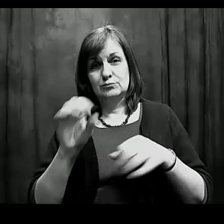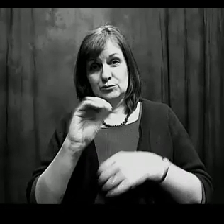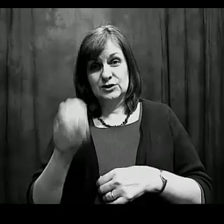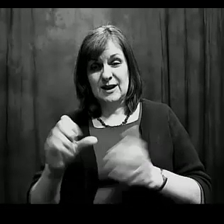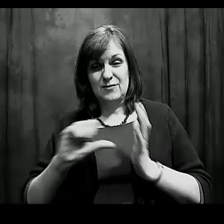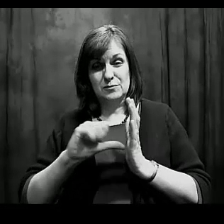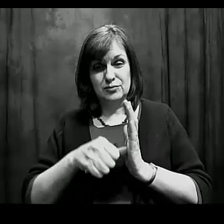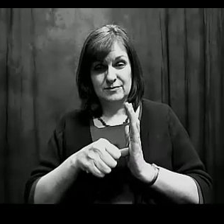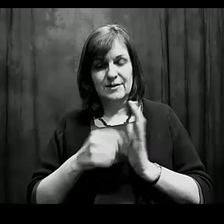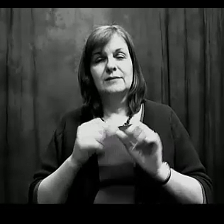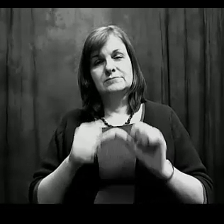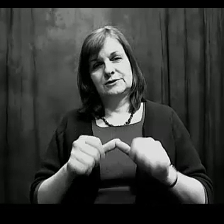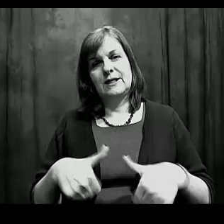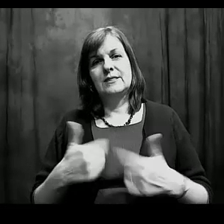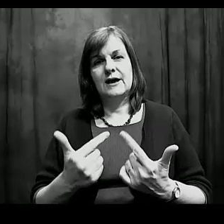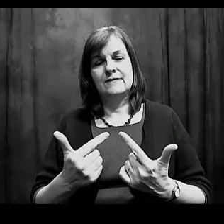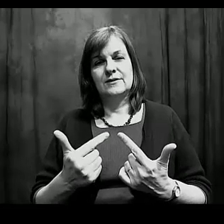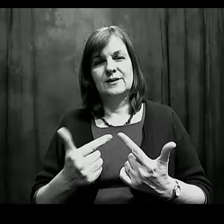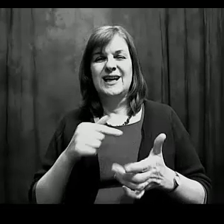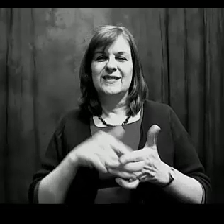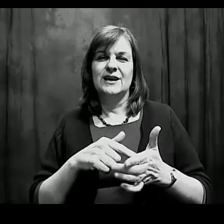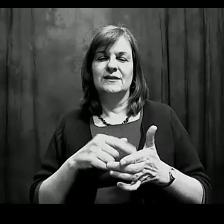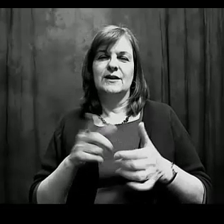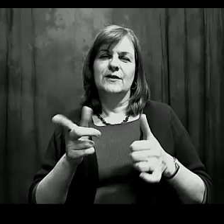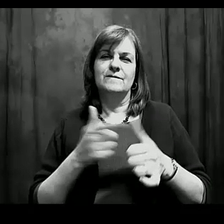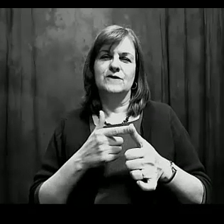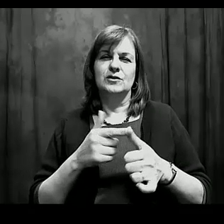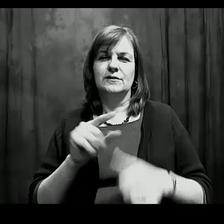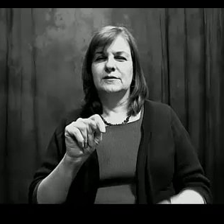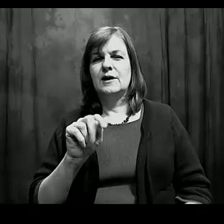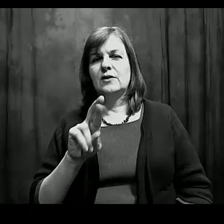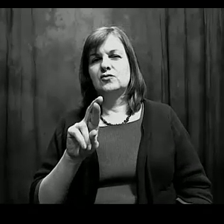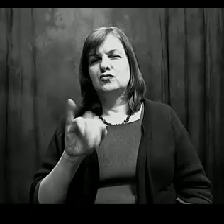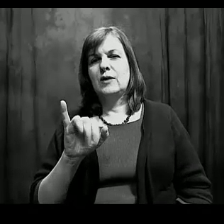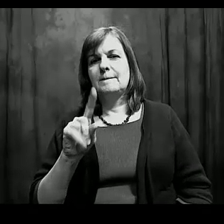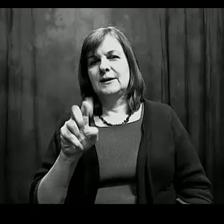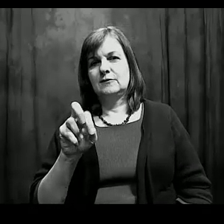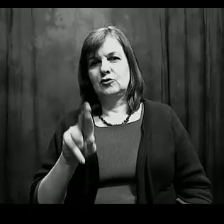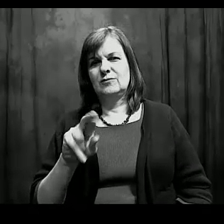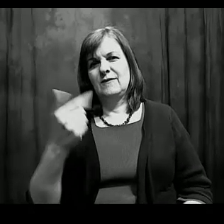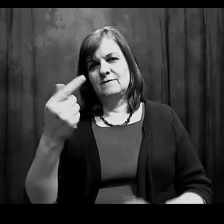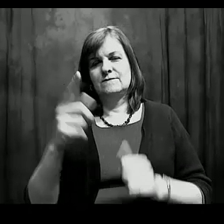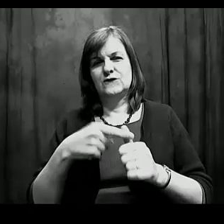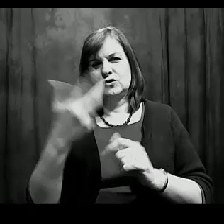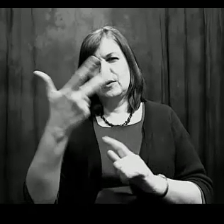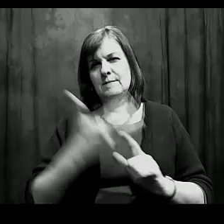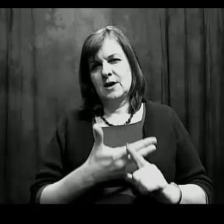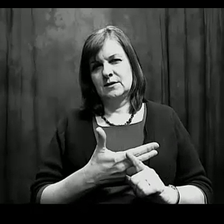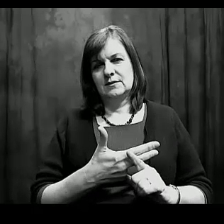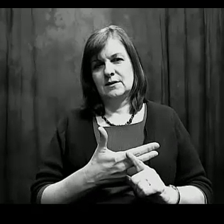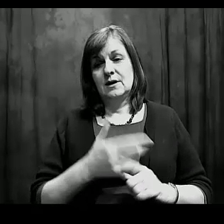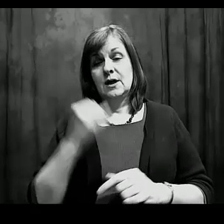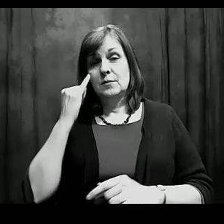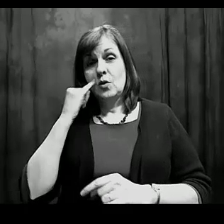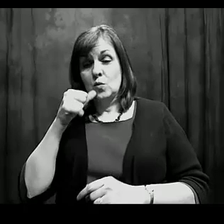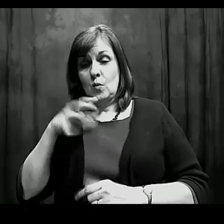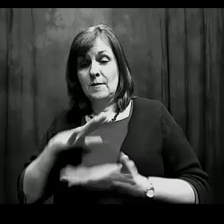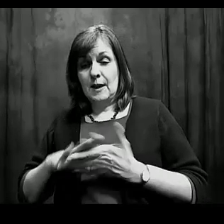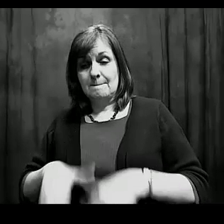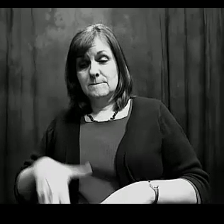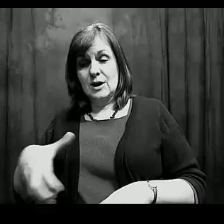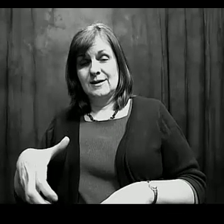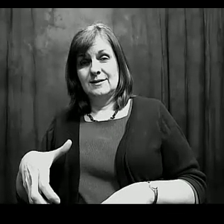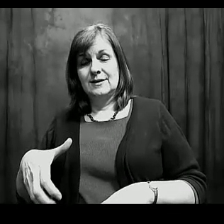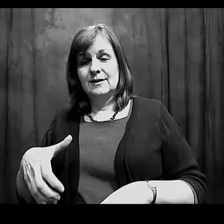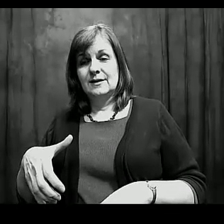35%. So this would be kind of first trimester, right? And they encourage folks not to talk too